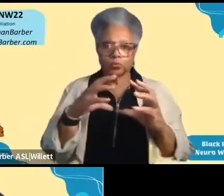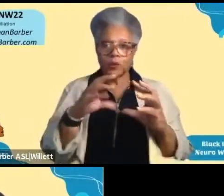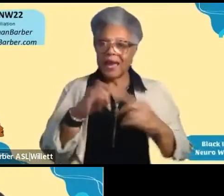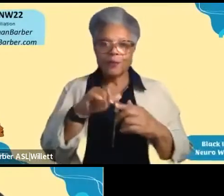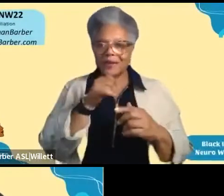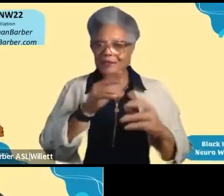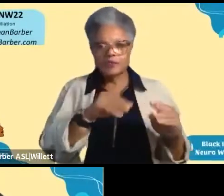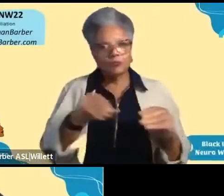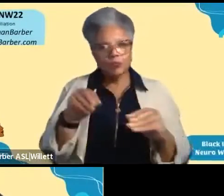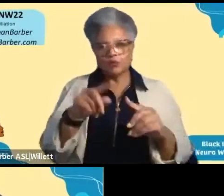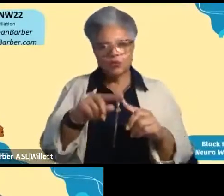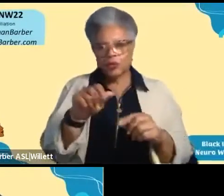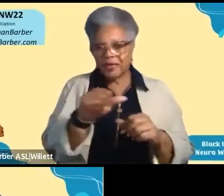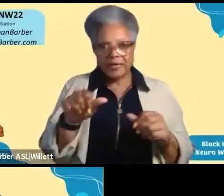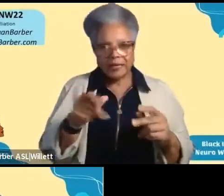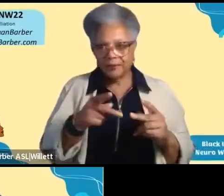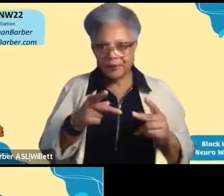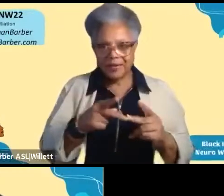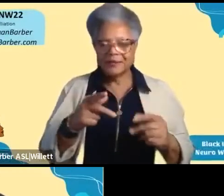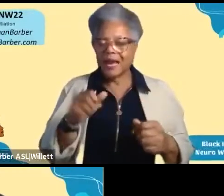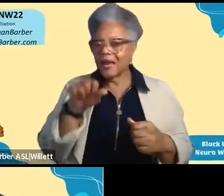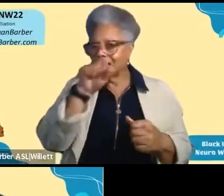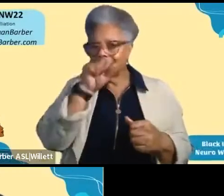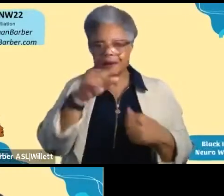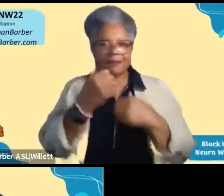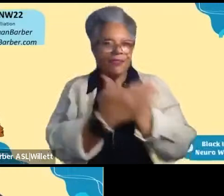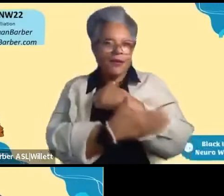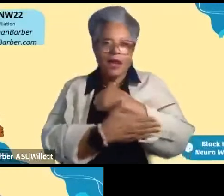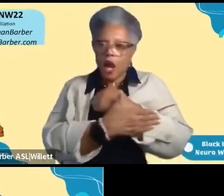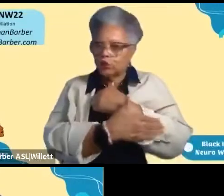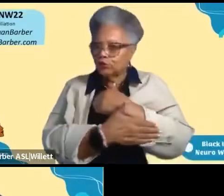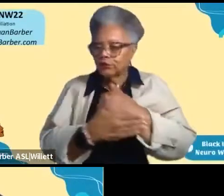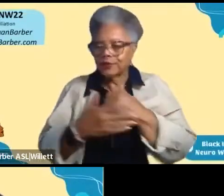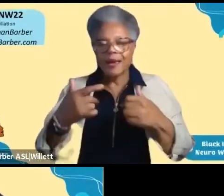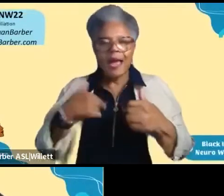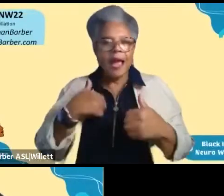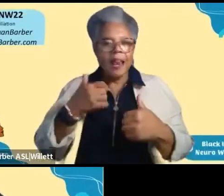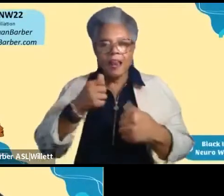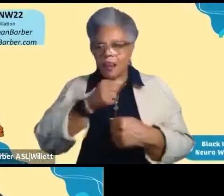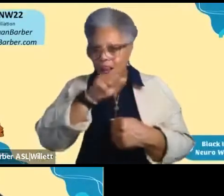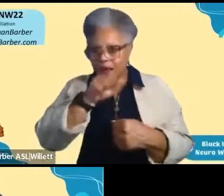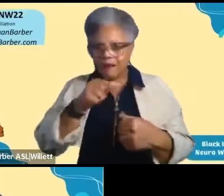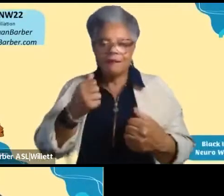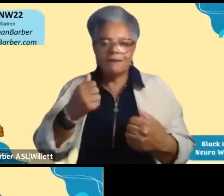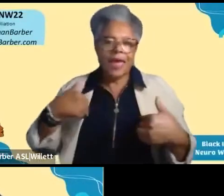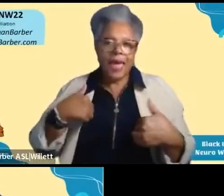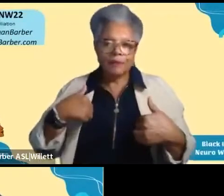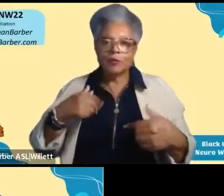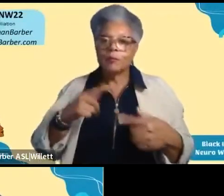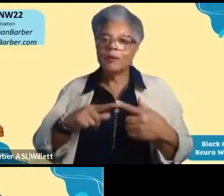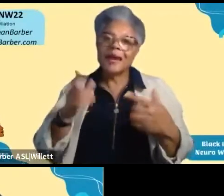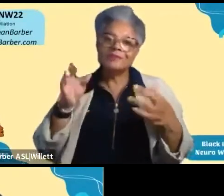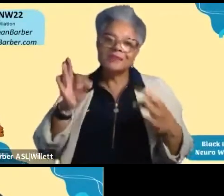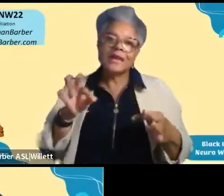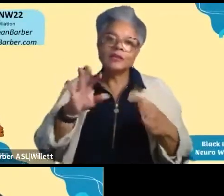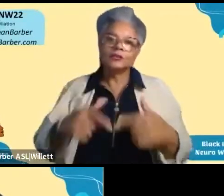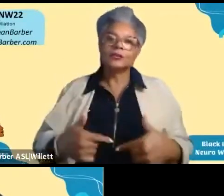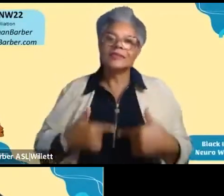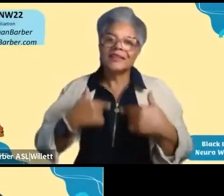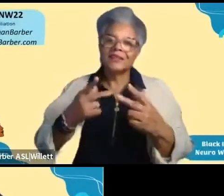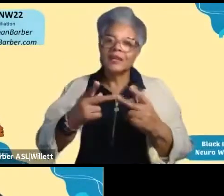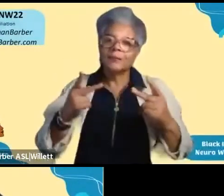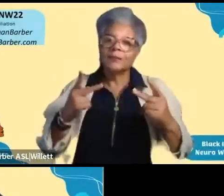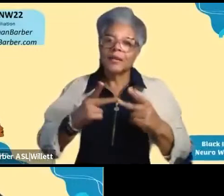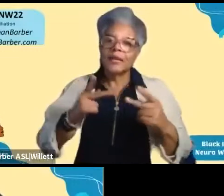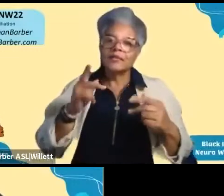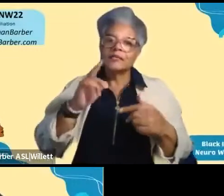anywhere. Like, I love the countryside, I love animals, but I've chosen to basically live in a place where quite a lot of